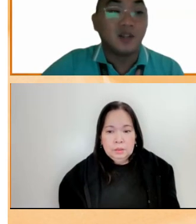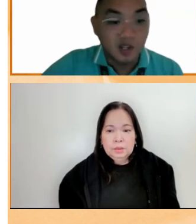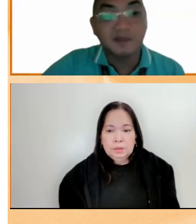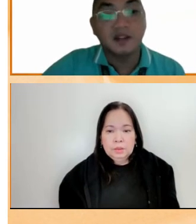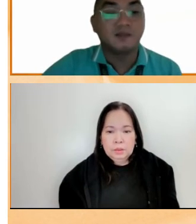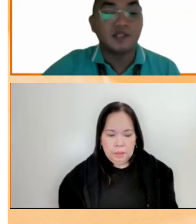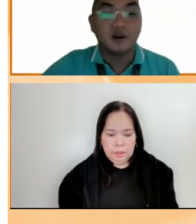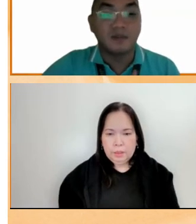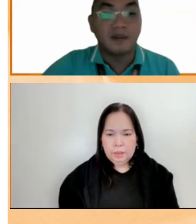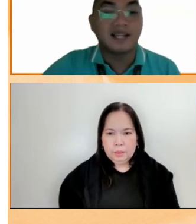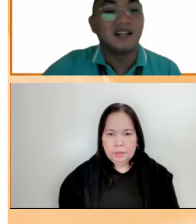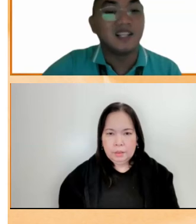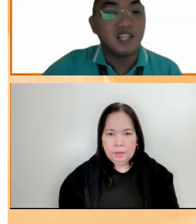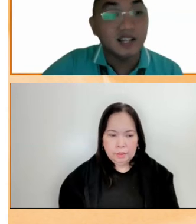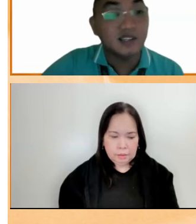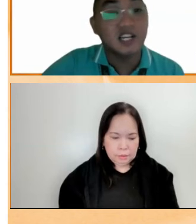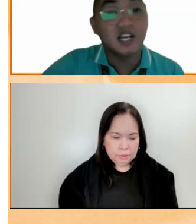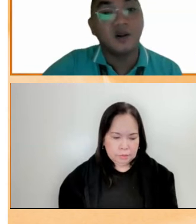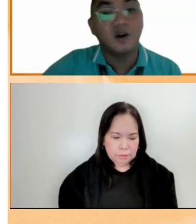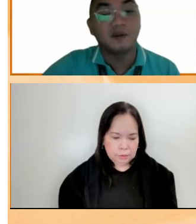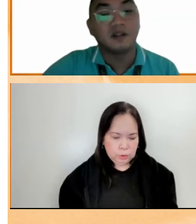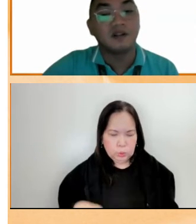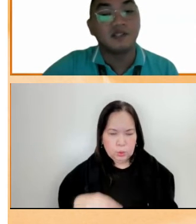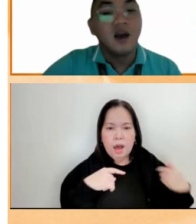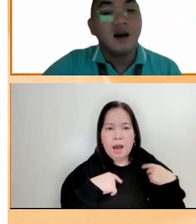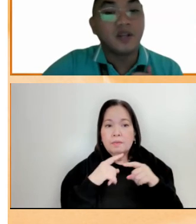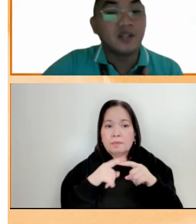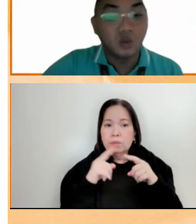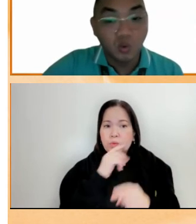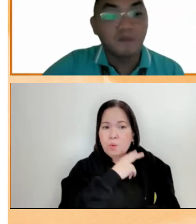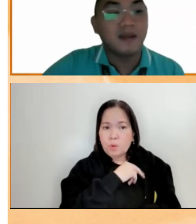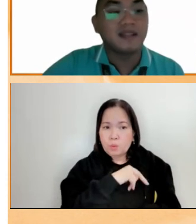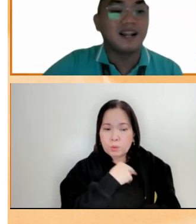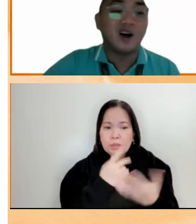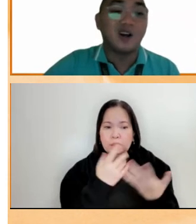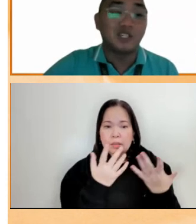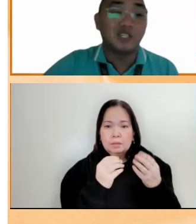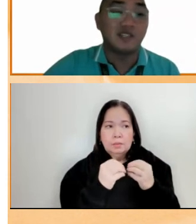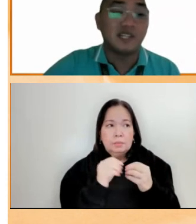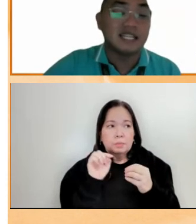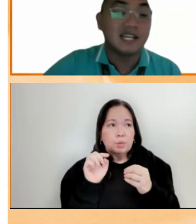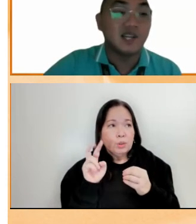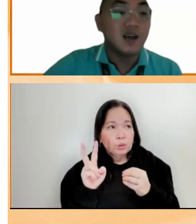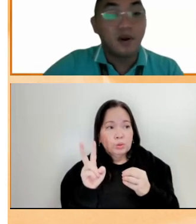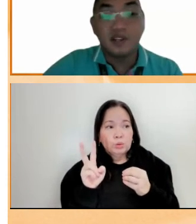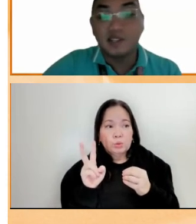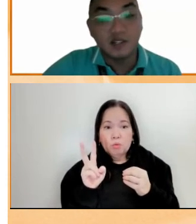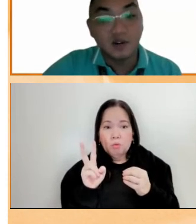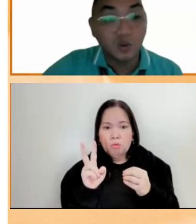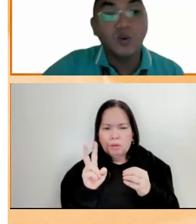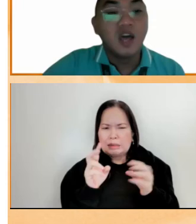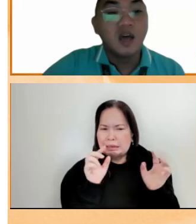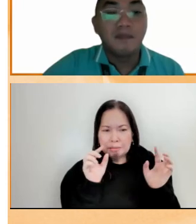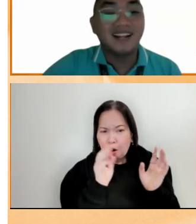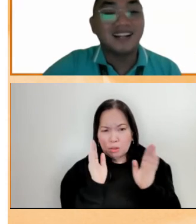health hospitals, 0.03 mental health units in general hospitals, 0.2 mental health outpatient facilities,